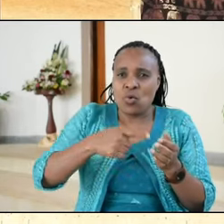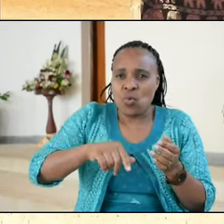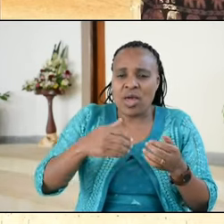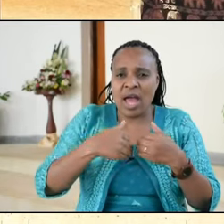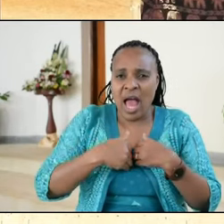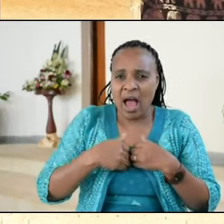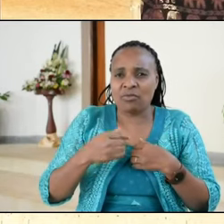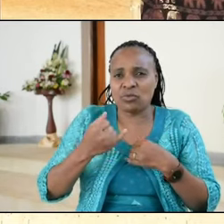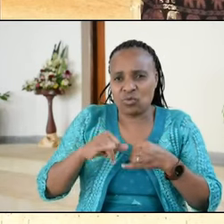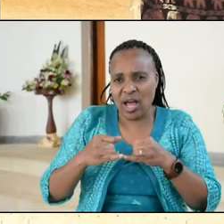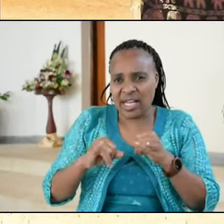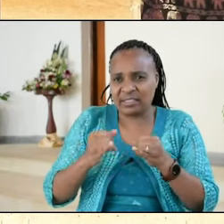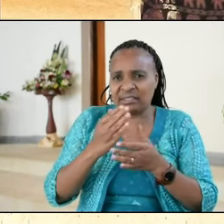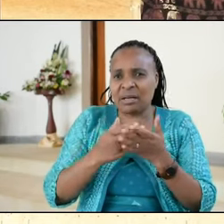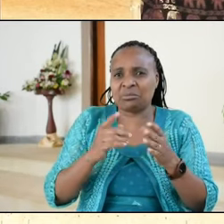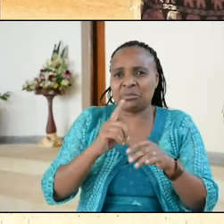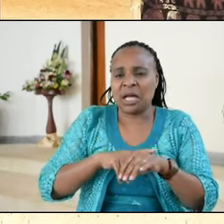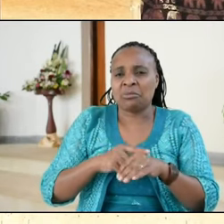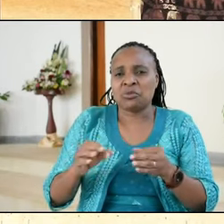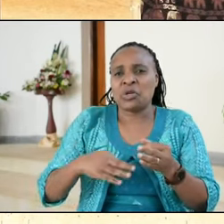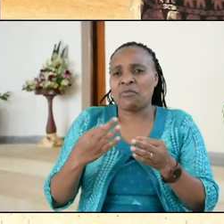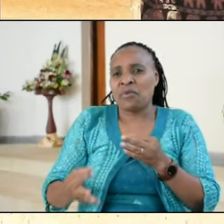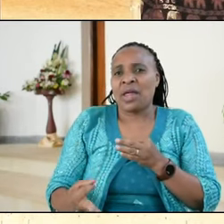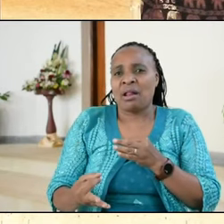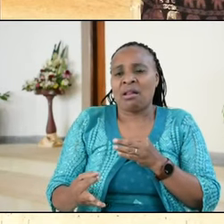been tempted, and sometimes we fall into